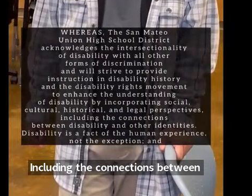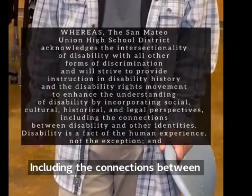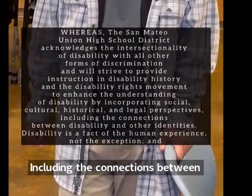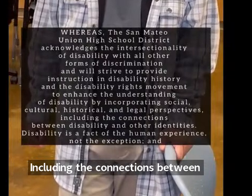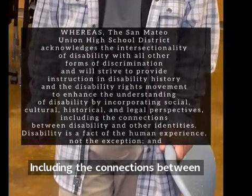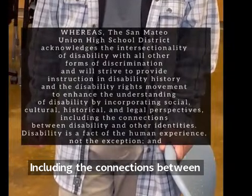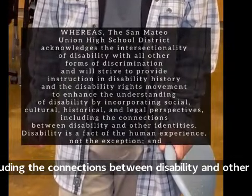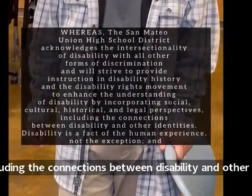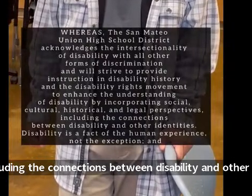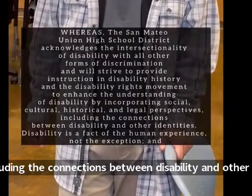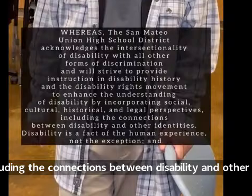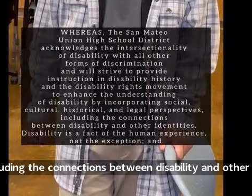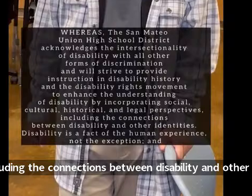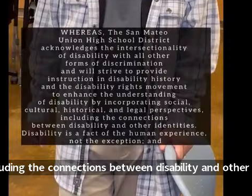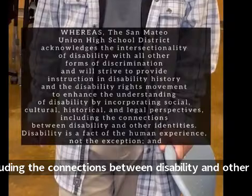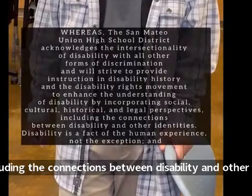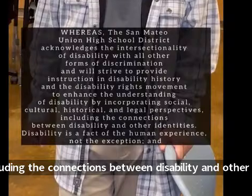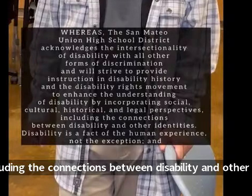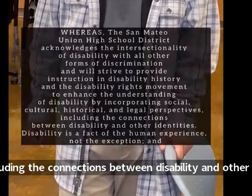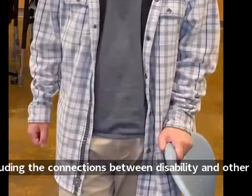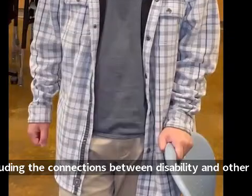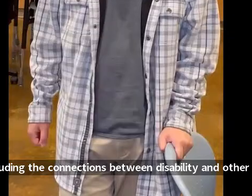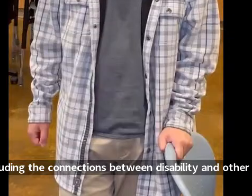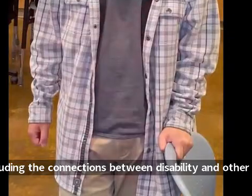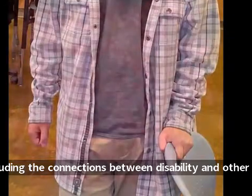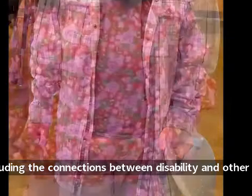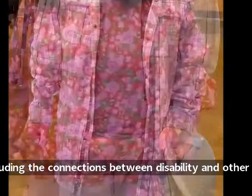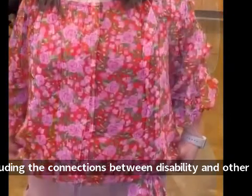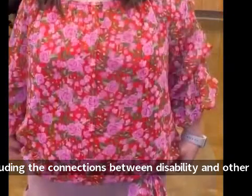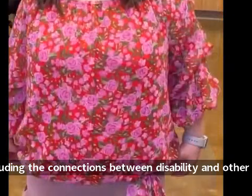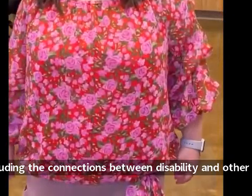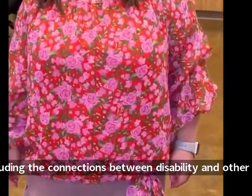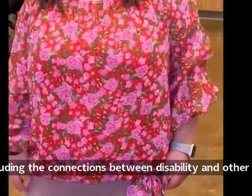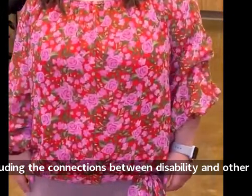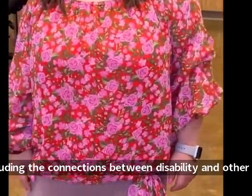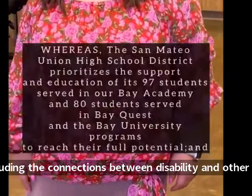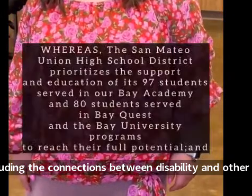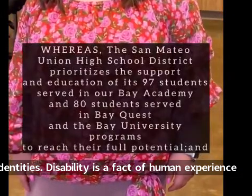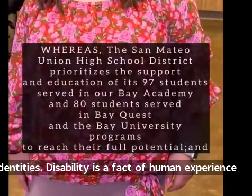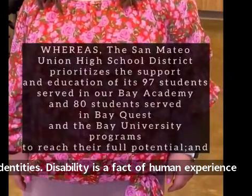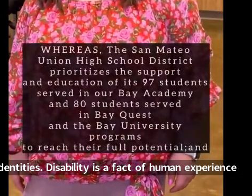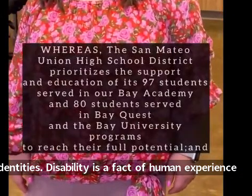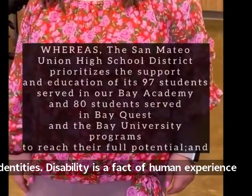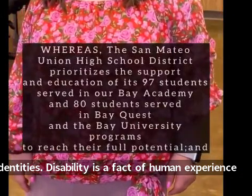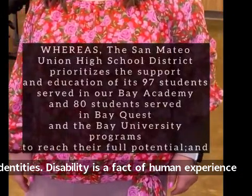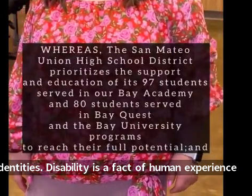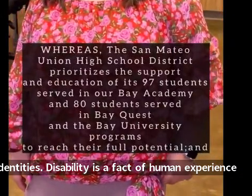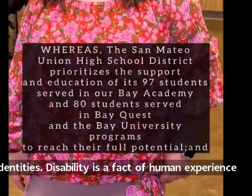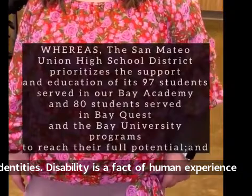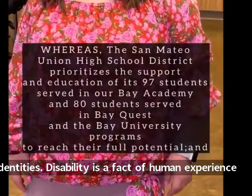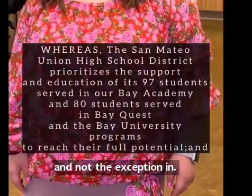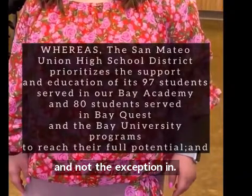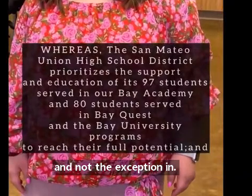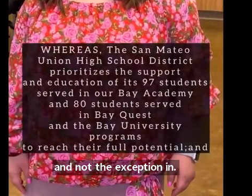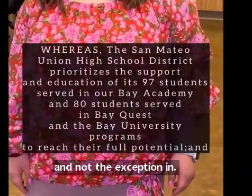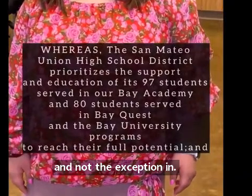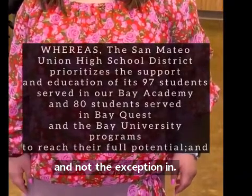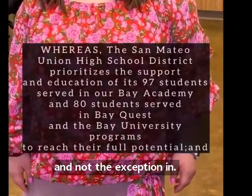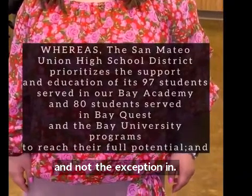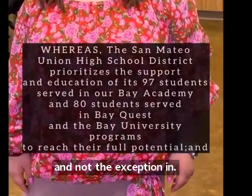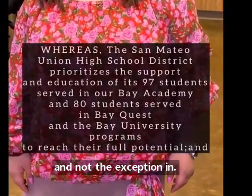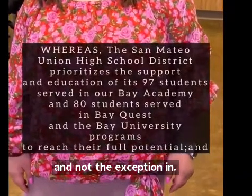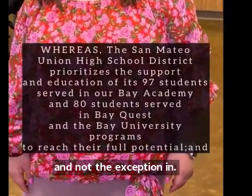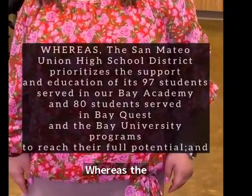Disability is a fact of human experience and not the exception in. Whereas the San Mateo Union High School